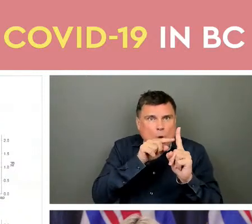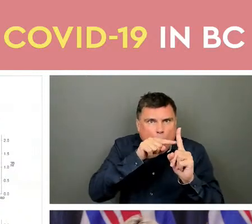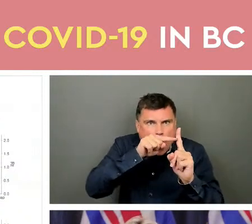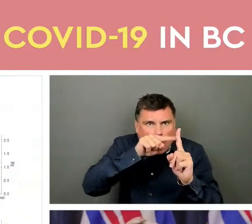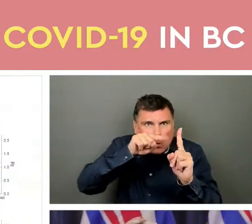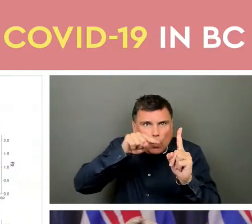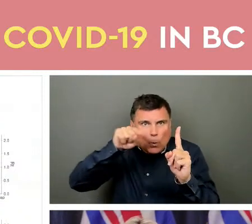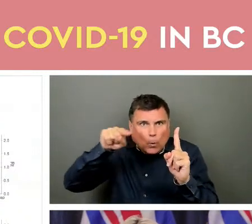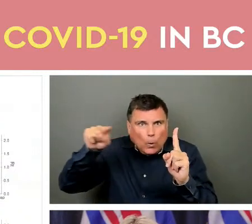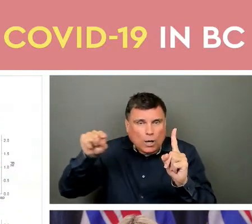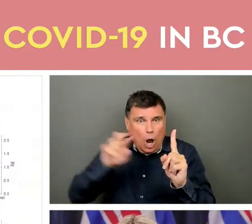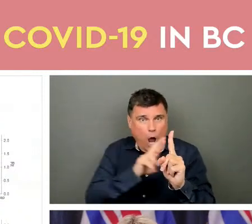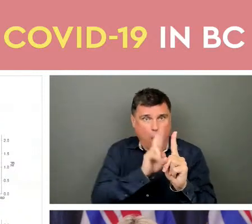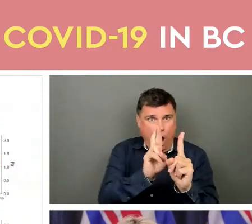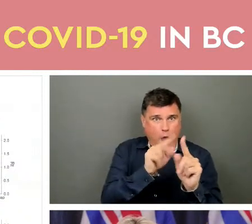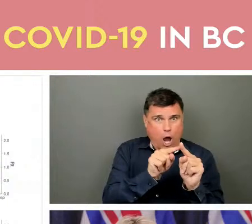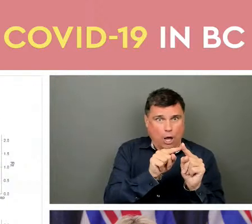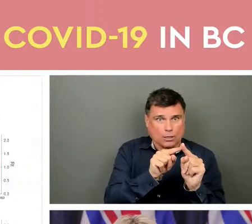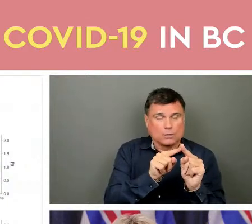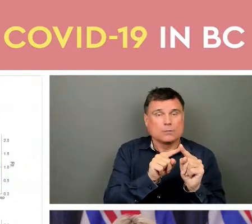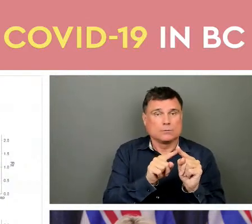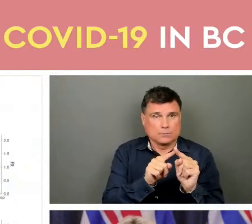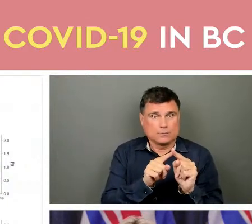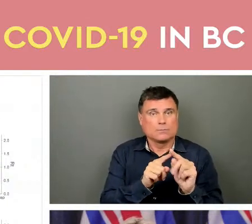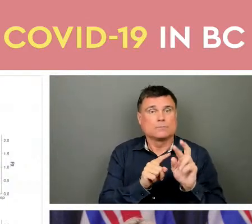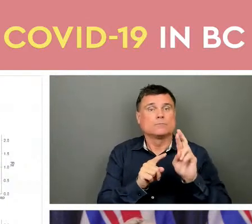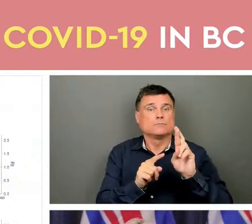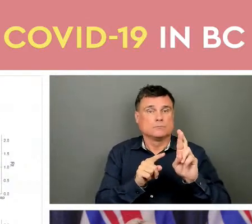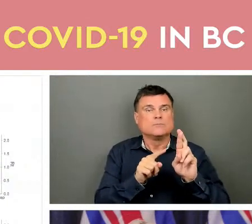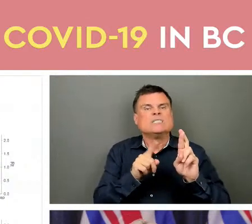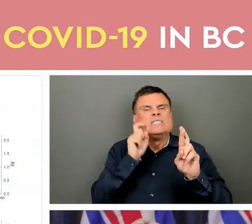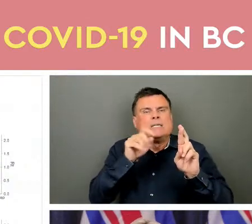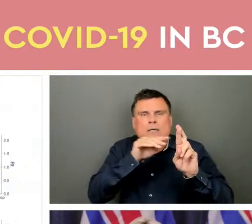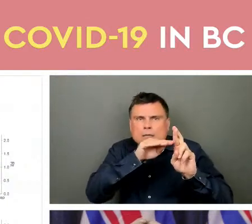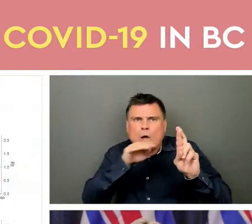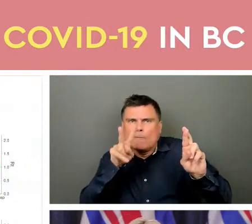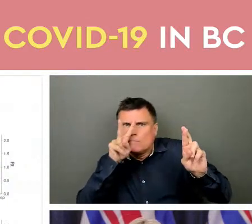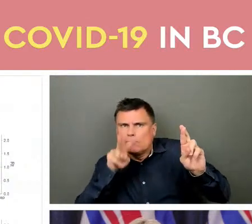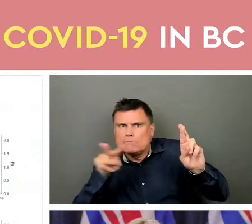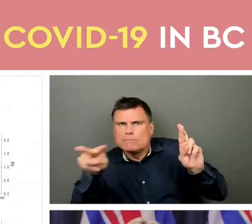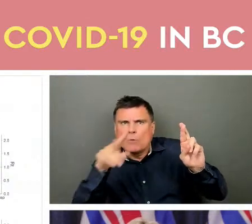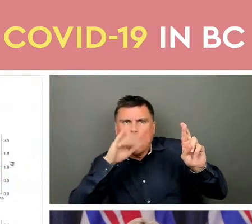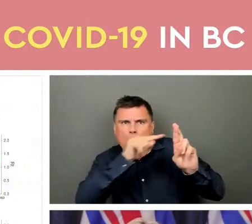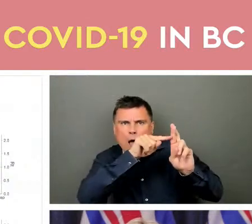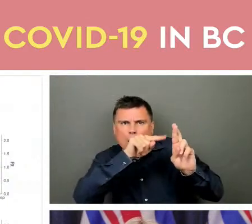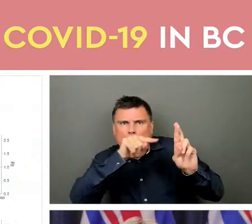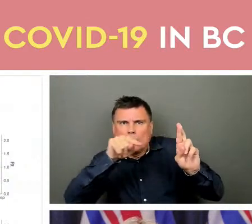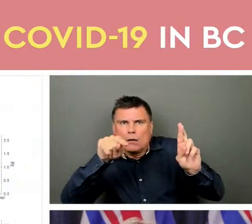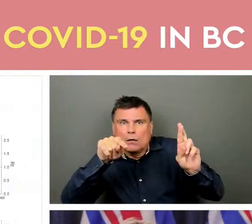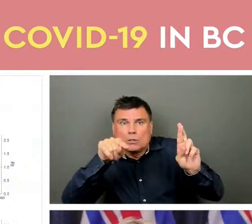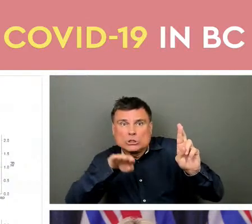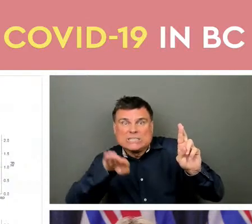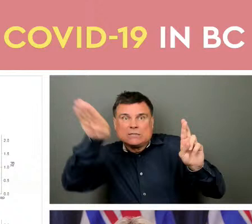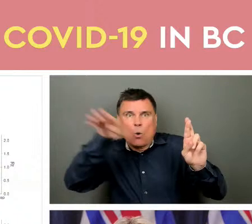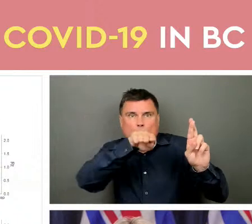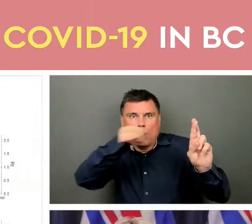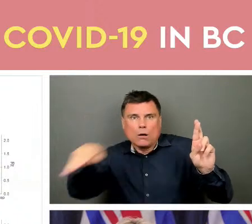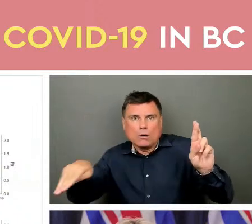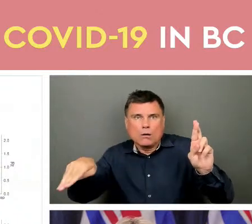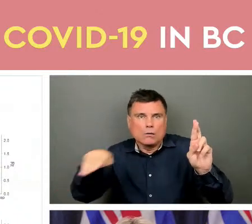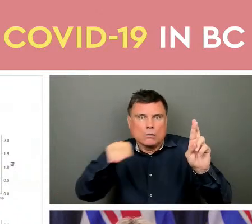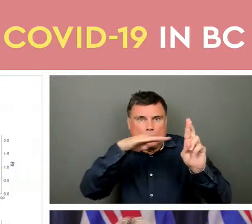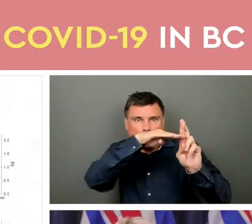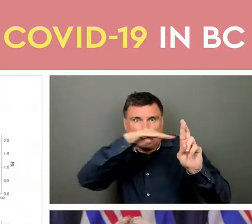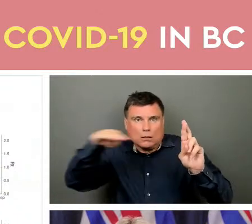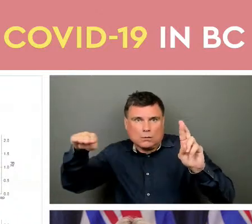understand where we are now and with a projection for the near future. And we give a range of values because, as we know,